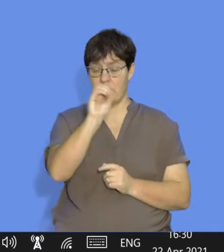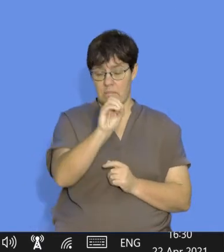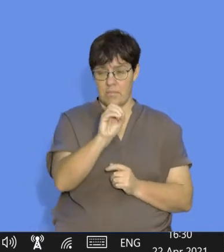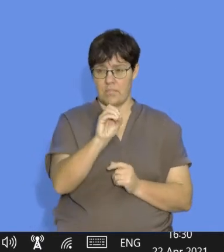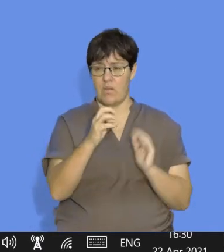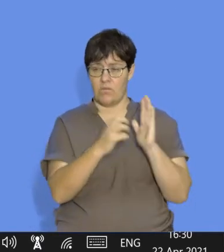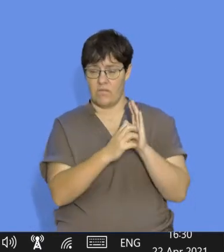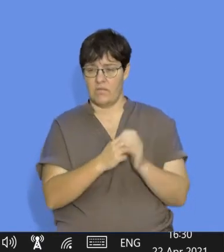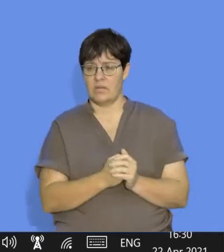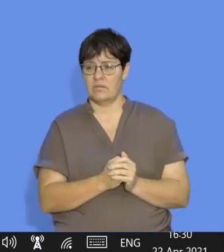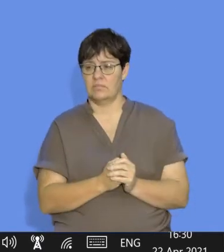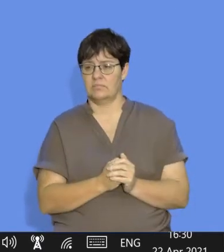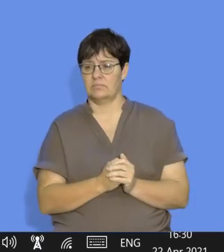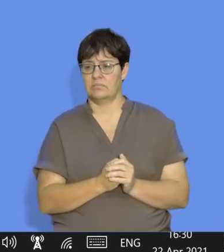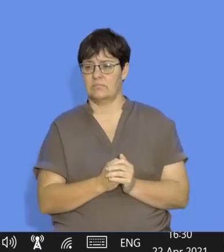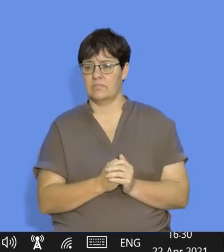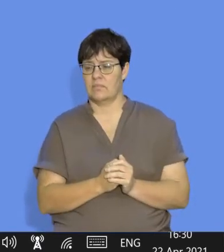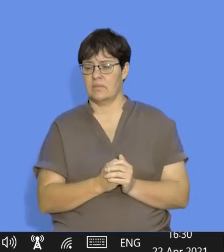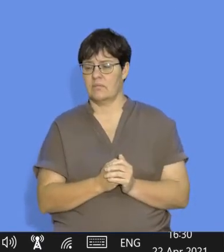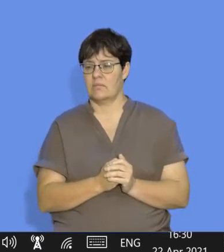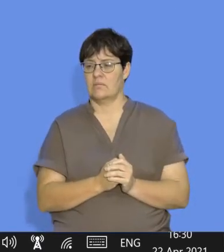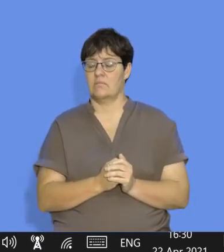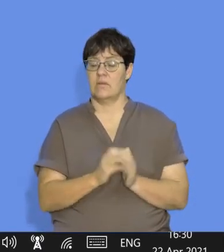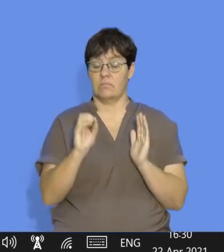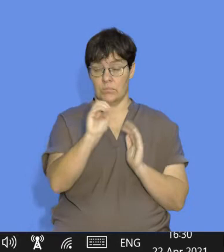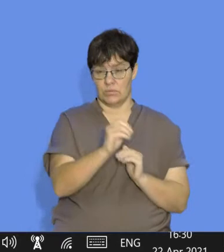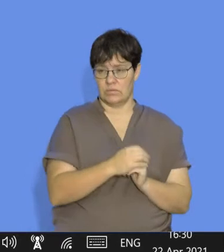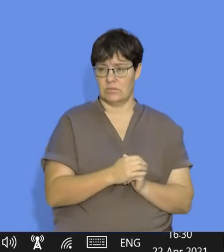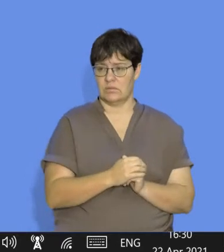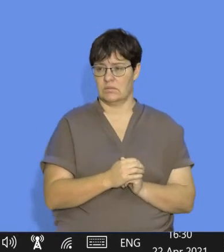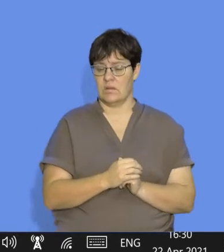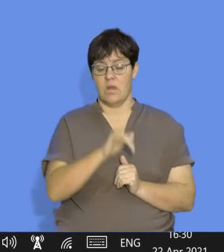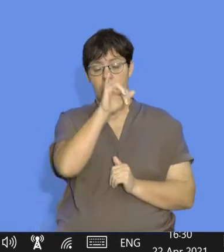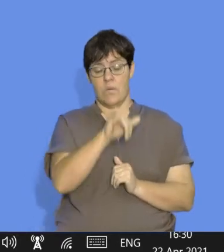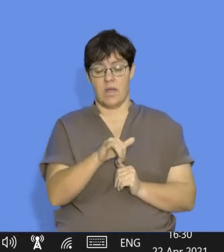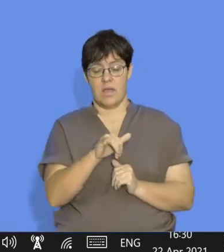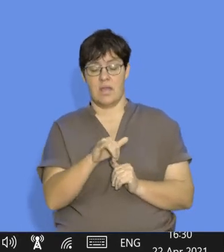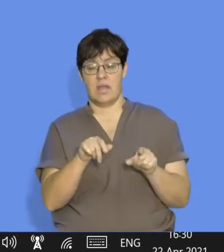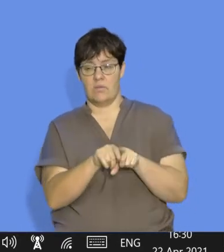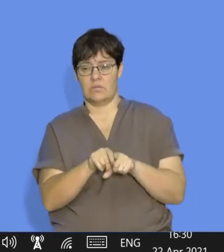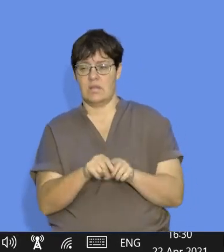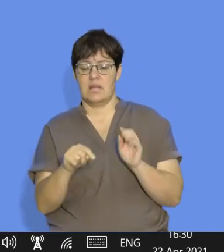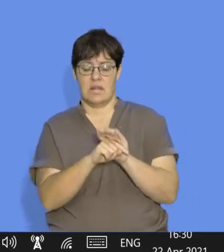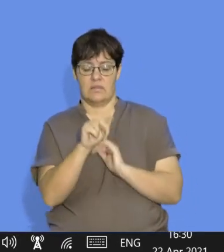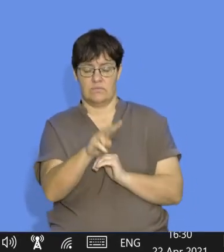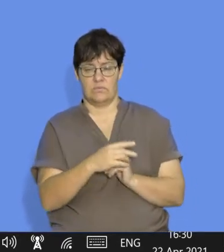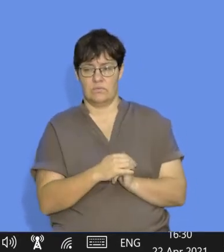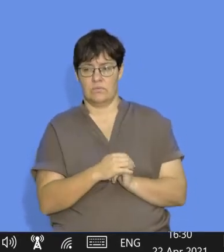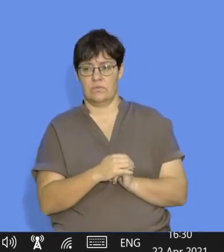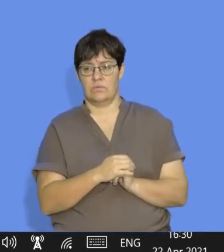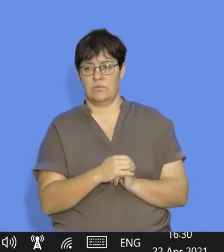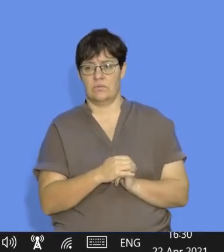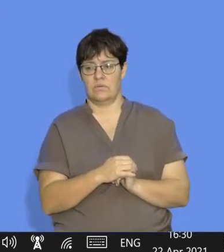to draw this graph that I am talking about, this will then be y is equals to negative